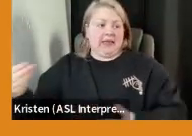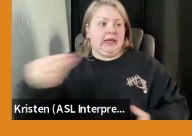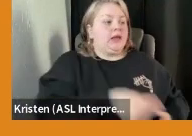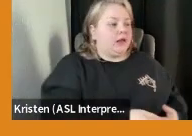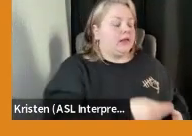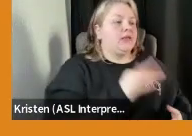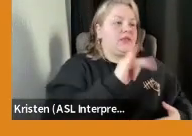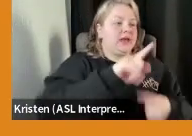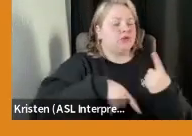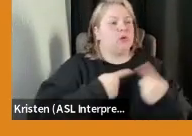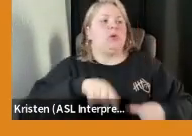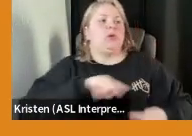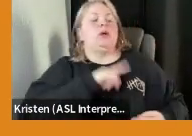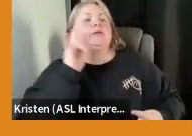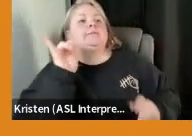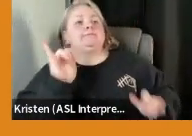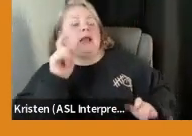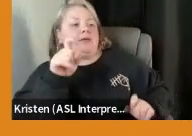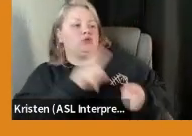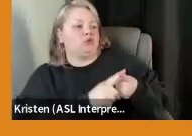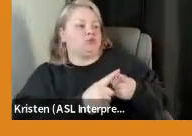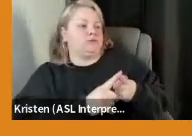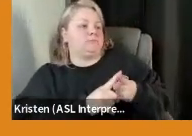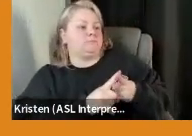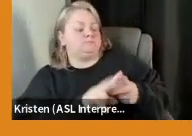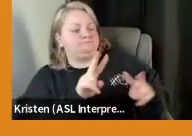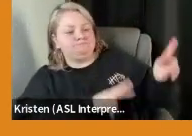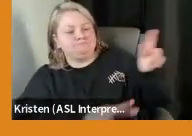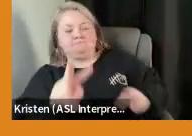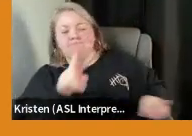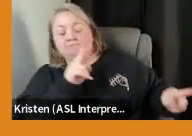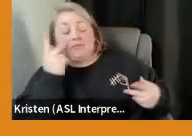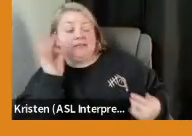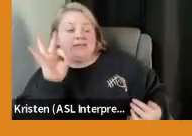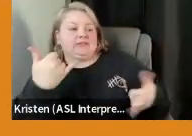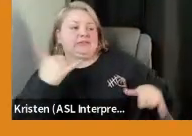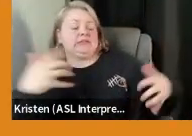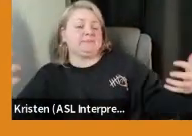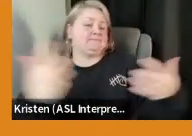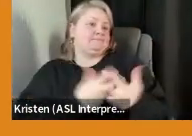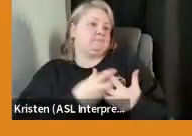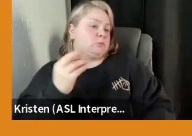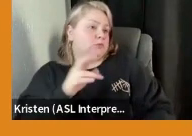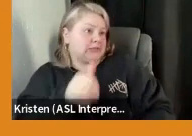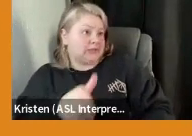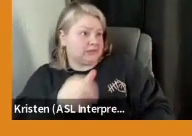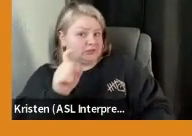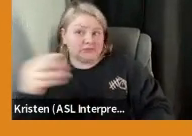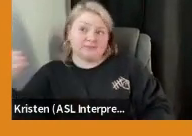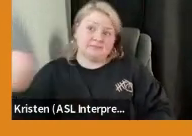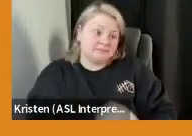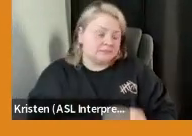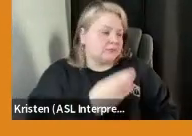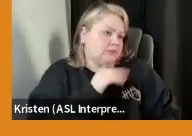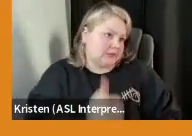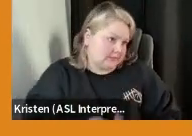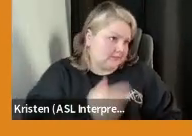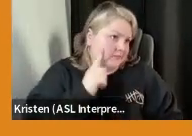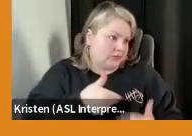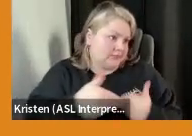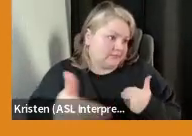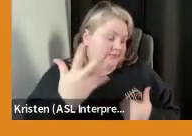those are situations that could influence whether or not the grant is renewable for all